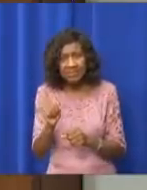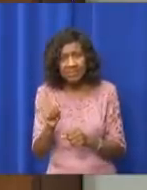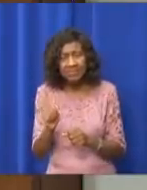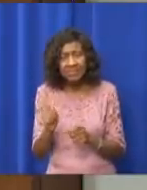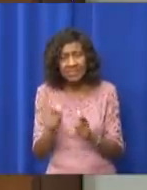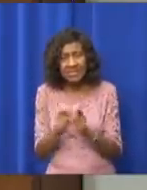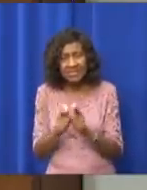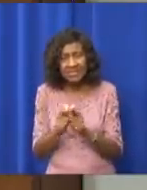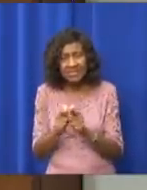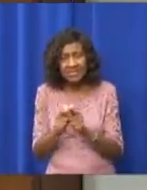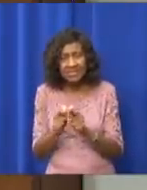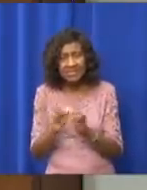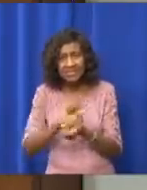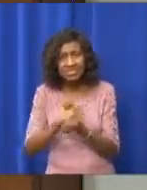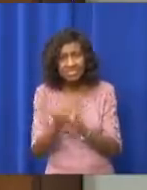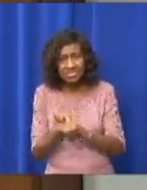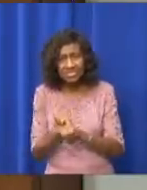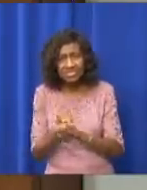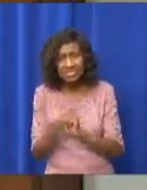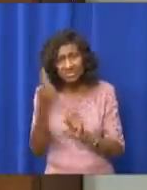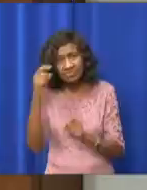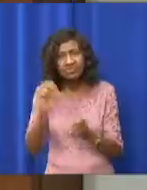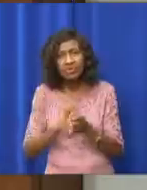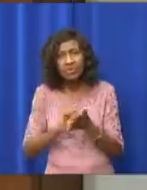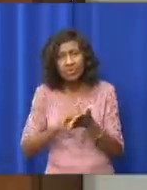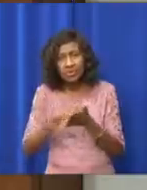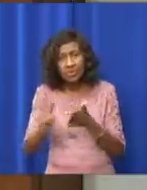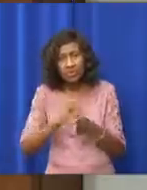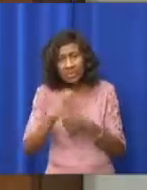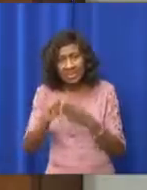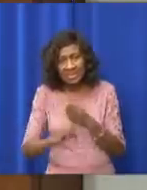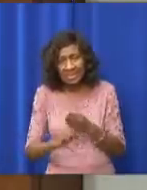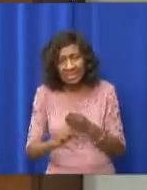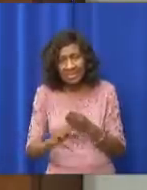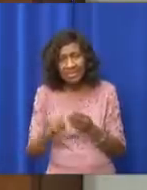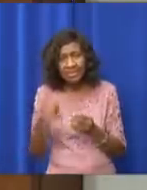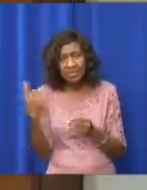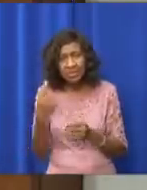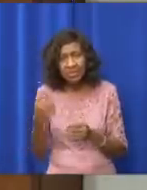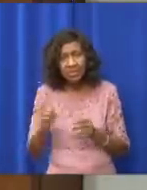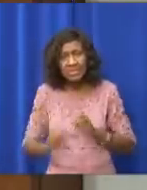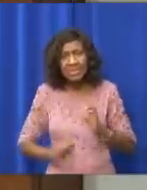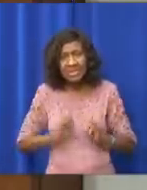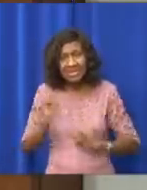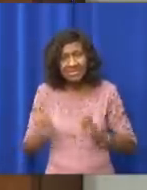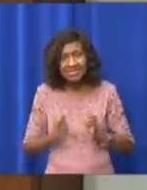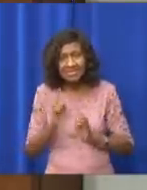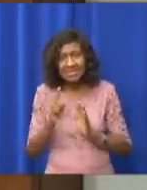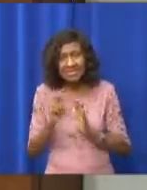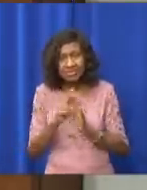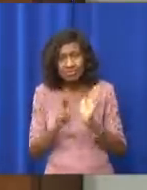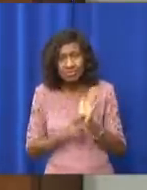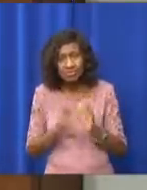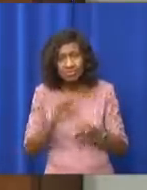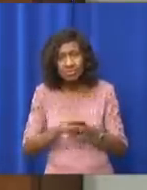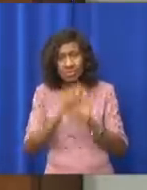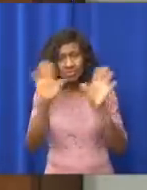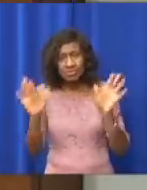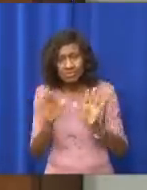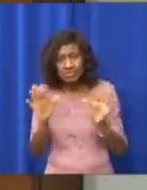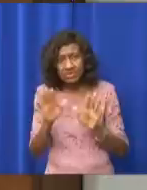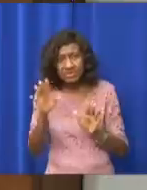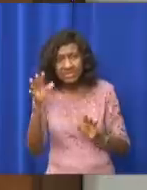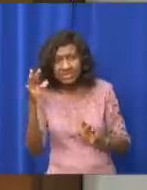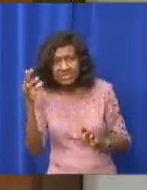little change over this bank holiday weekend, save an easing in exercise restrictions this coming Sunday, the 17th of